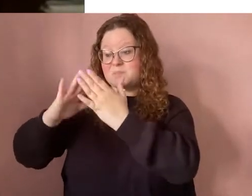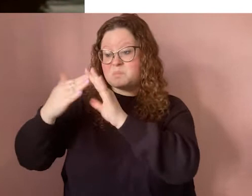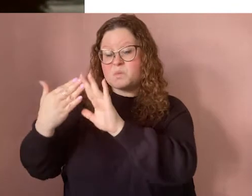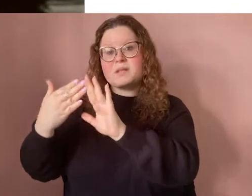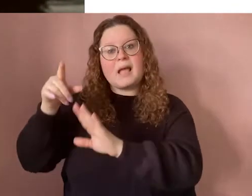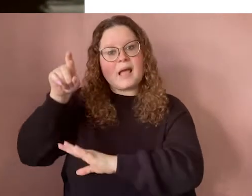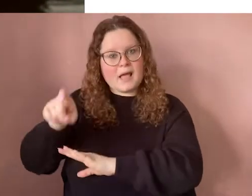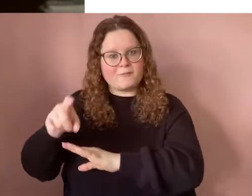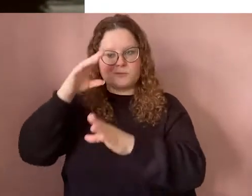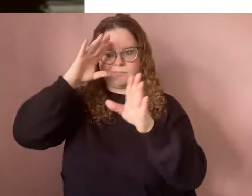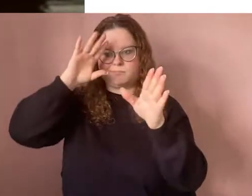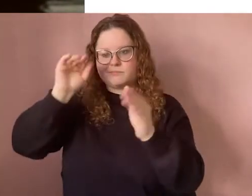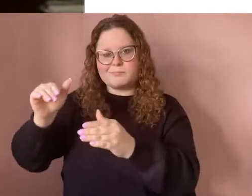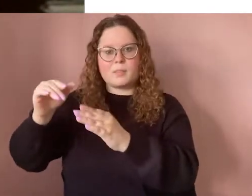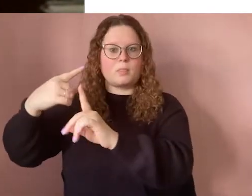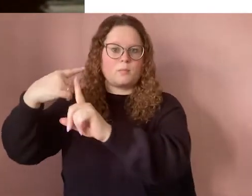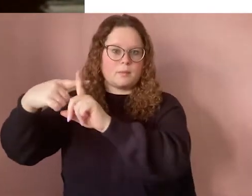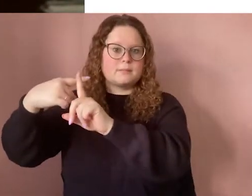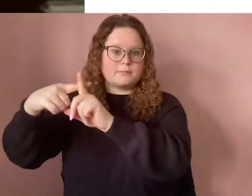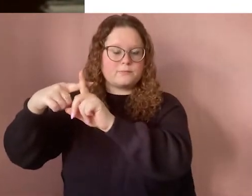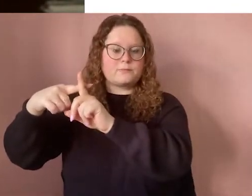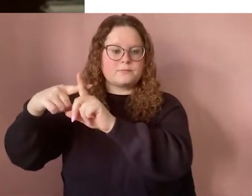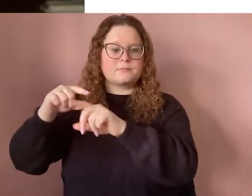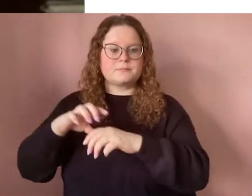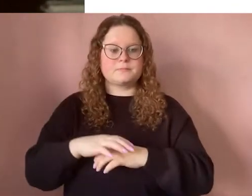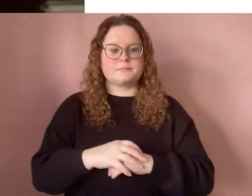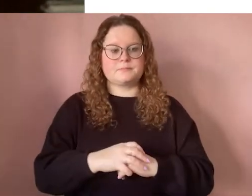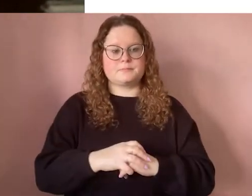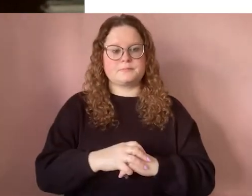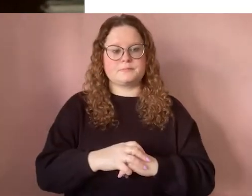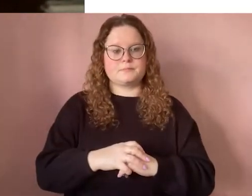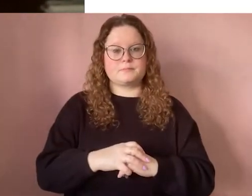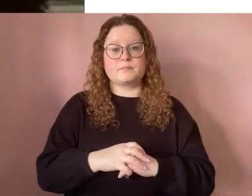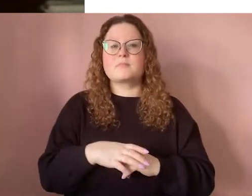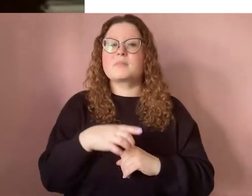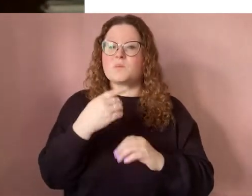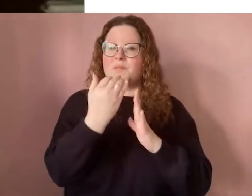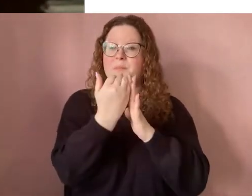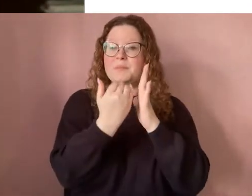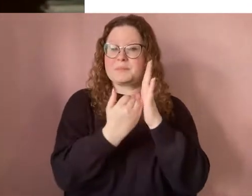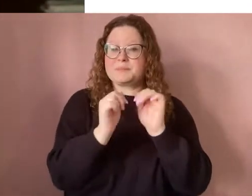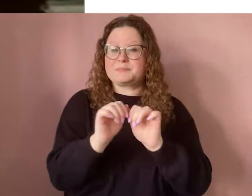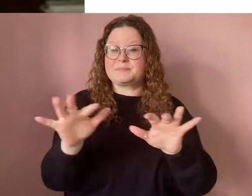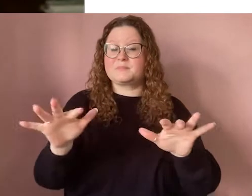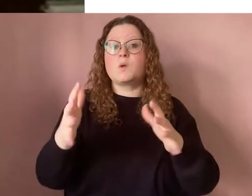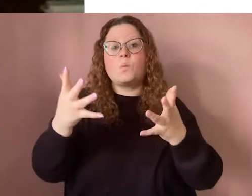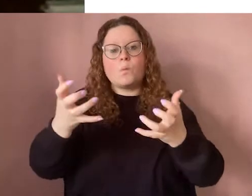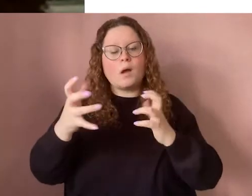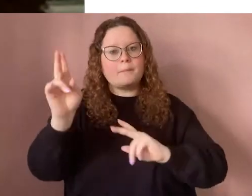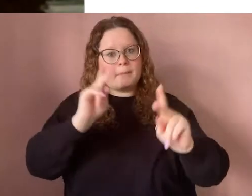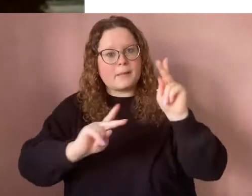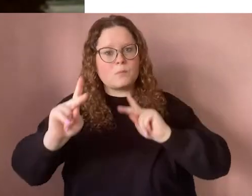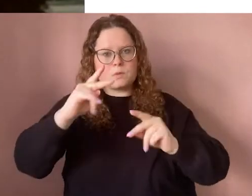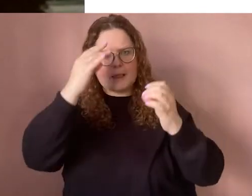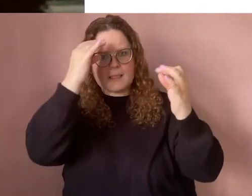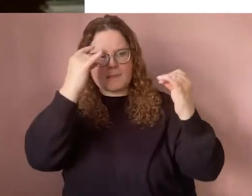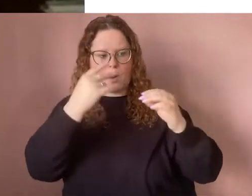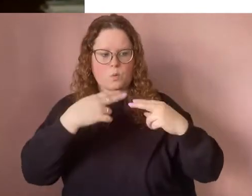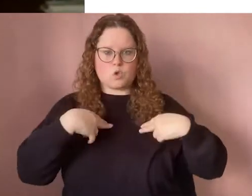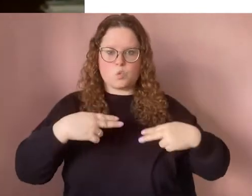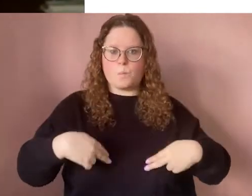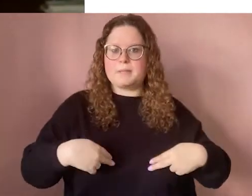itself was written to encourage leaders in government and business to take into account the human implications of these